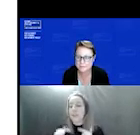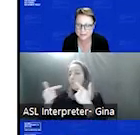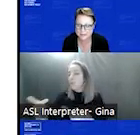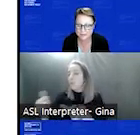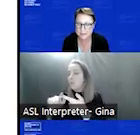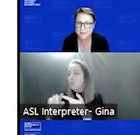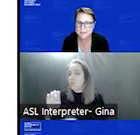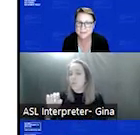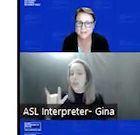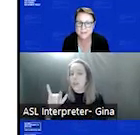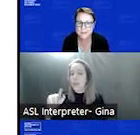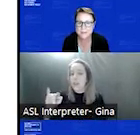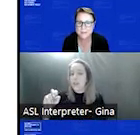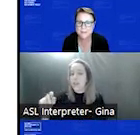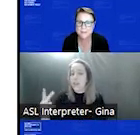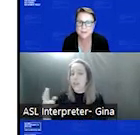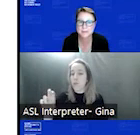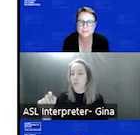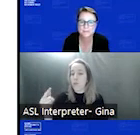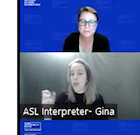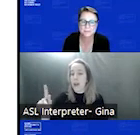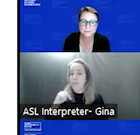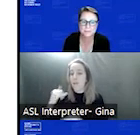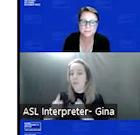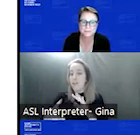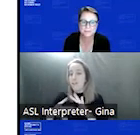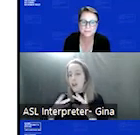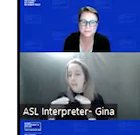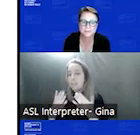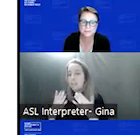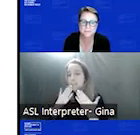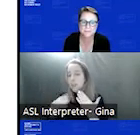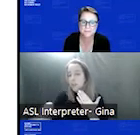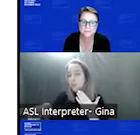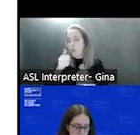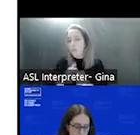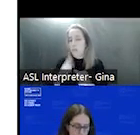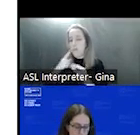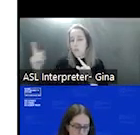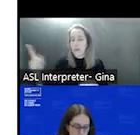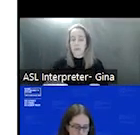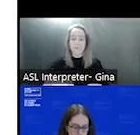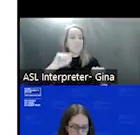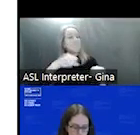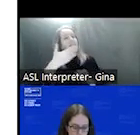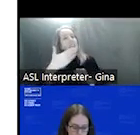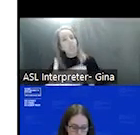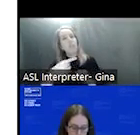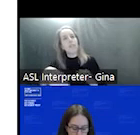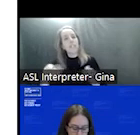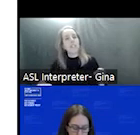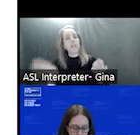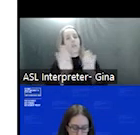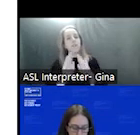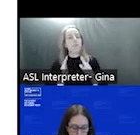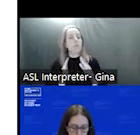for final comments, and thank you everyone for coming. Yes, thank you. And yes, this concludes the virtual hearing.